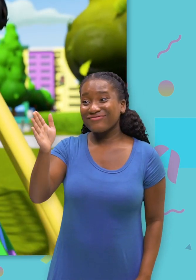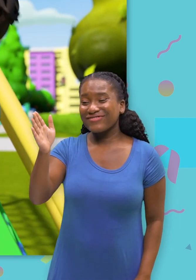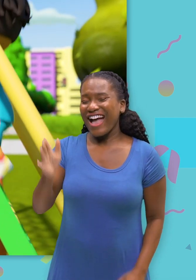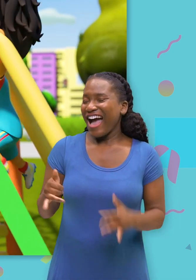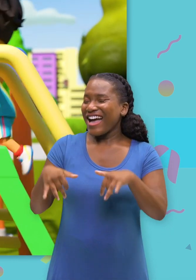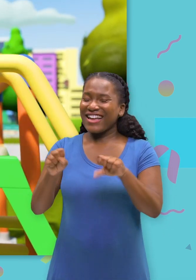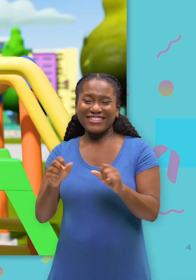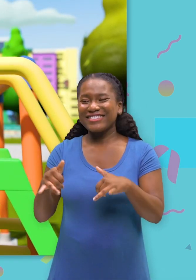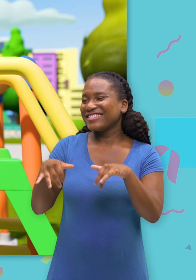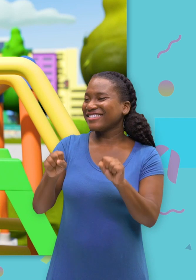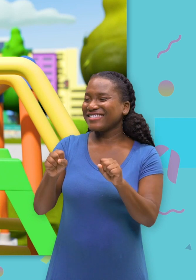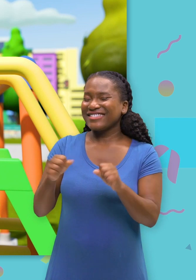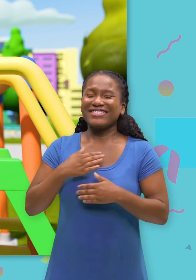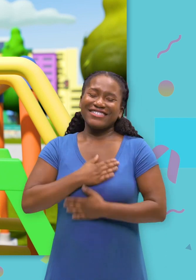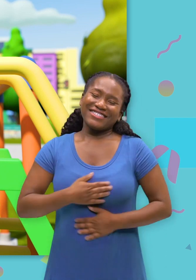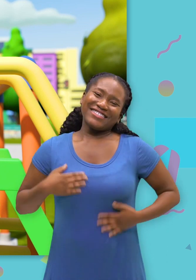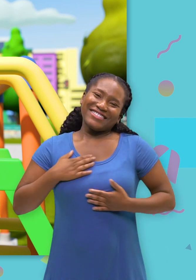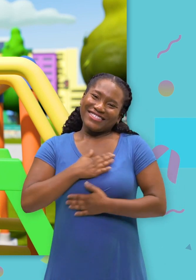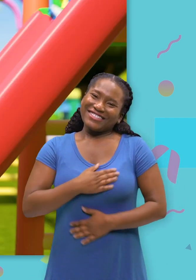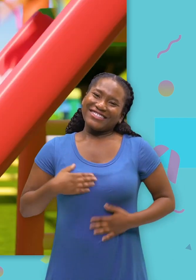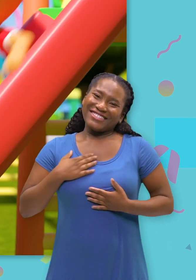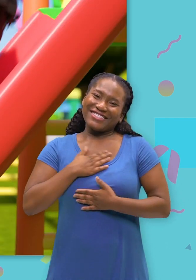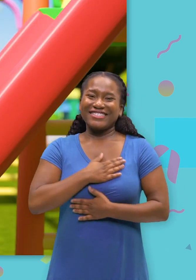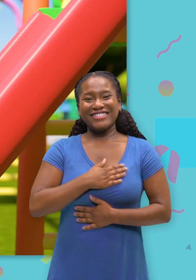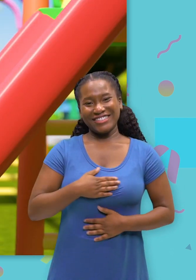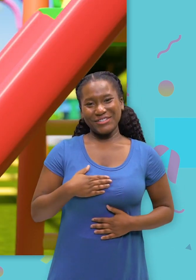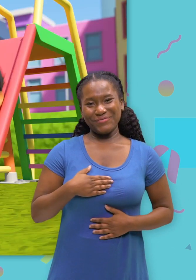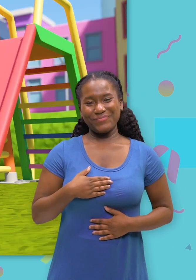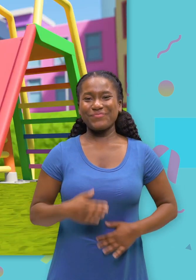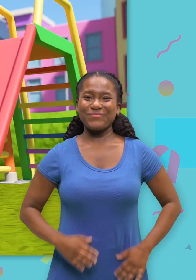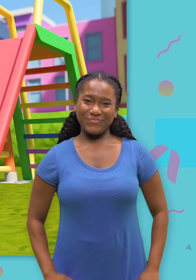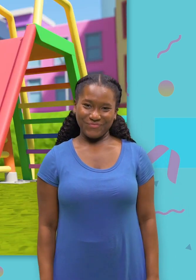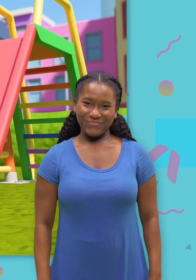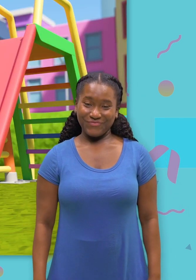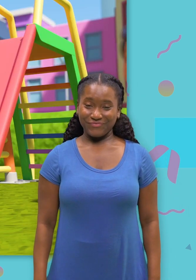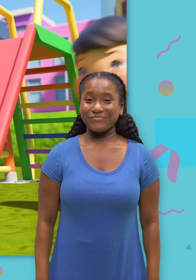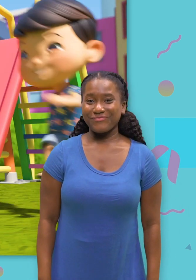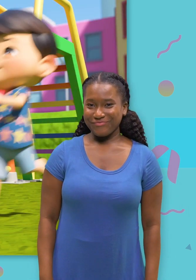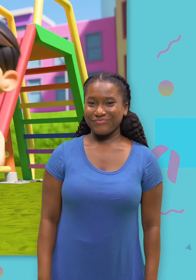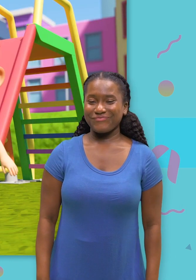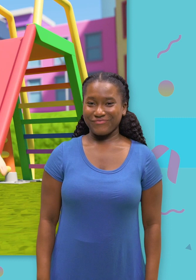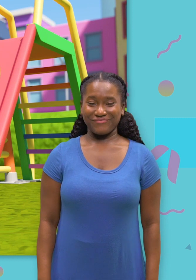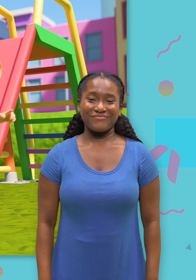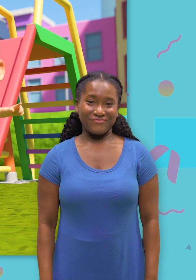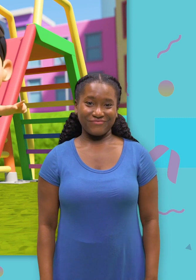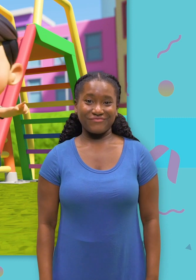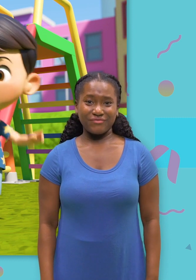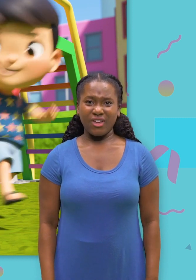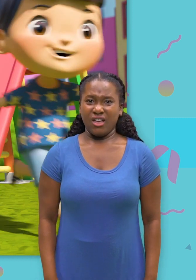try it, I will try it. Yes, yes, yes, I really like it now.